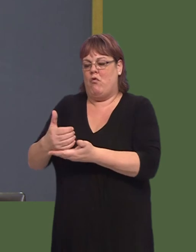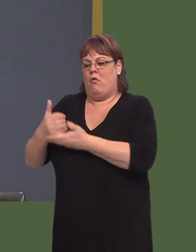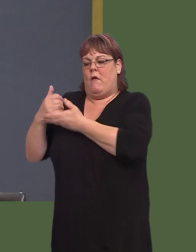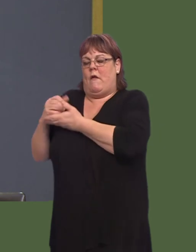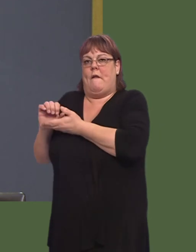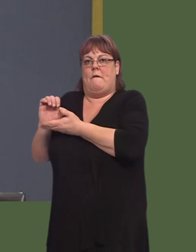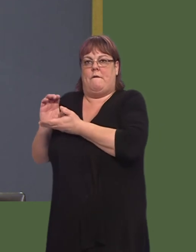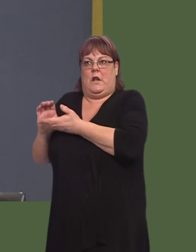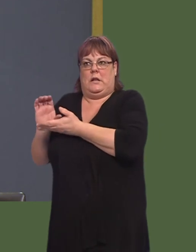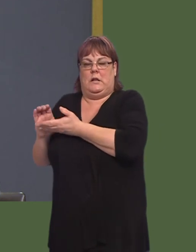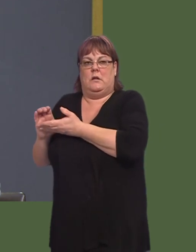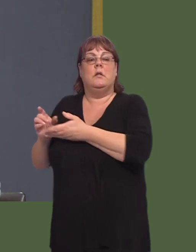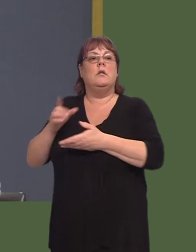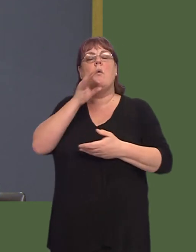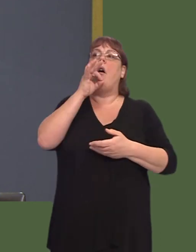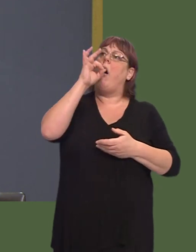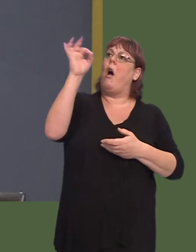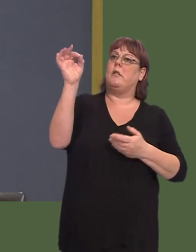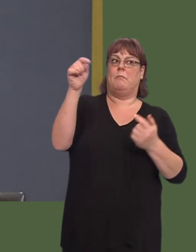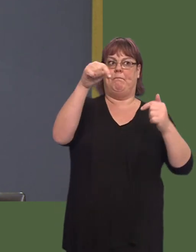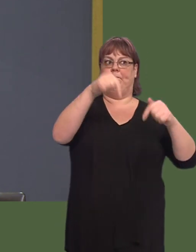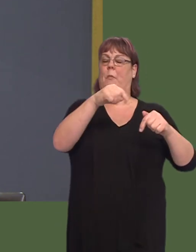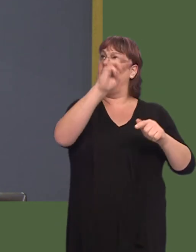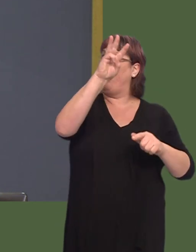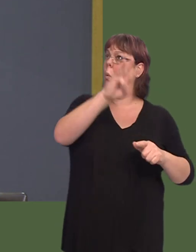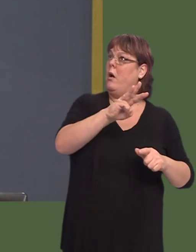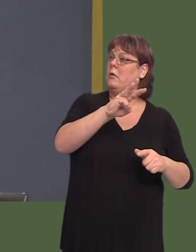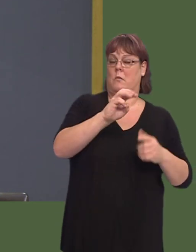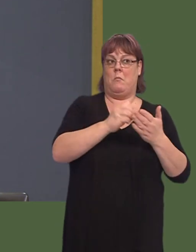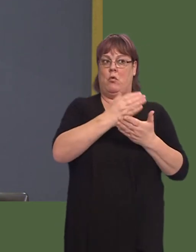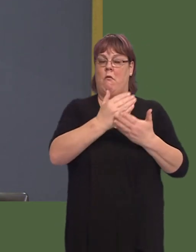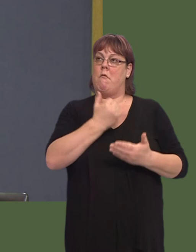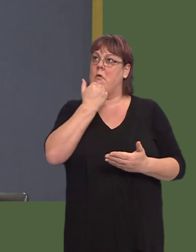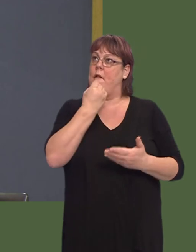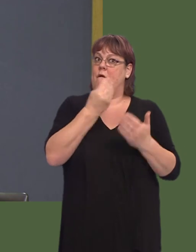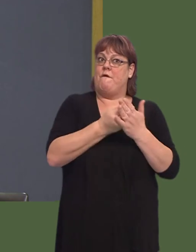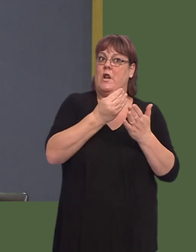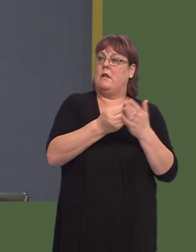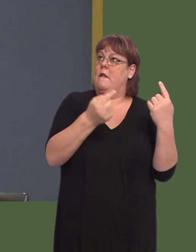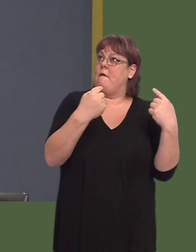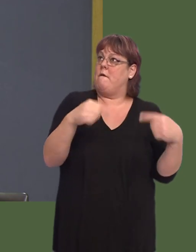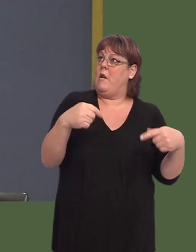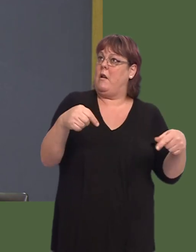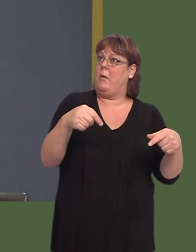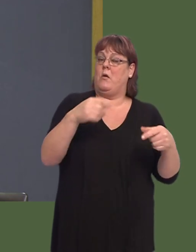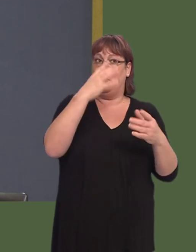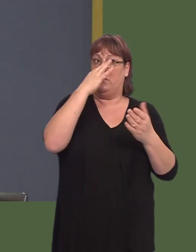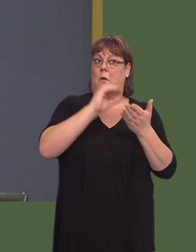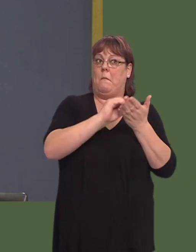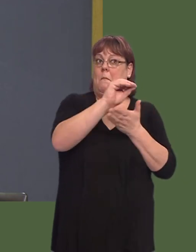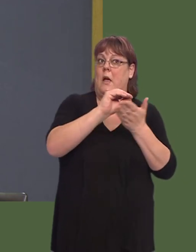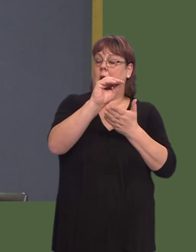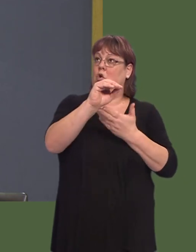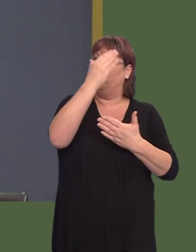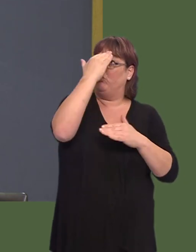Fedrwch chi warantu y bydd lefel ddigonol o gyllid ar gael ar gyfer darparu llochesu ar